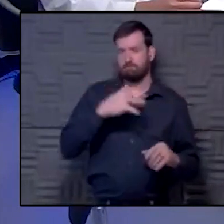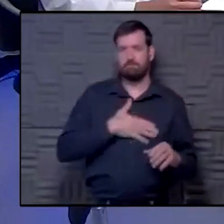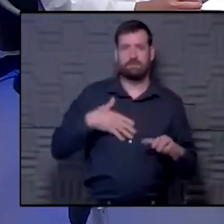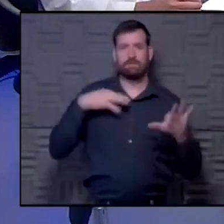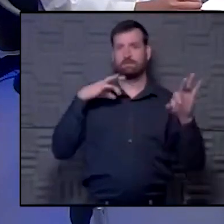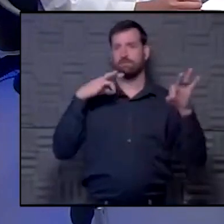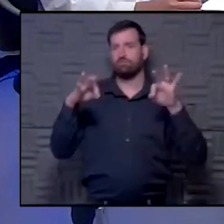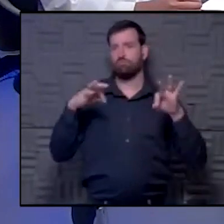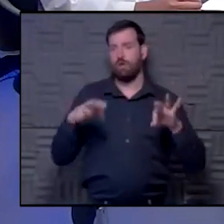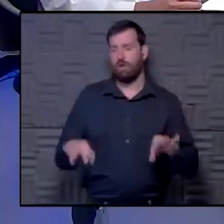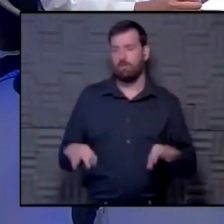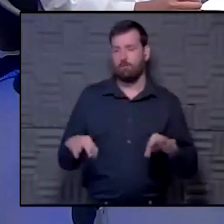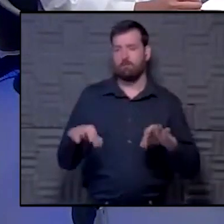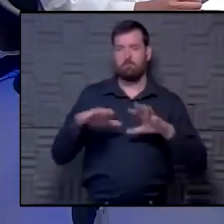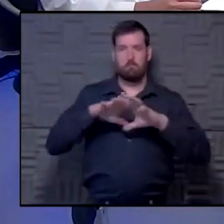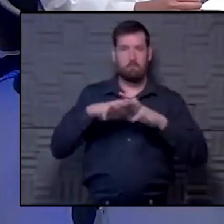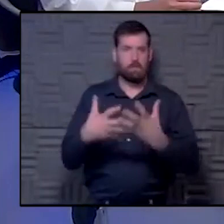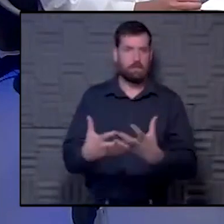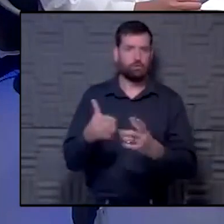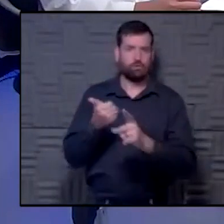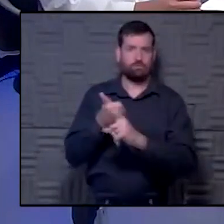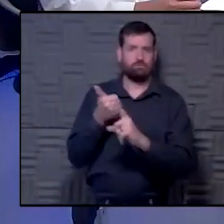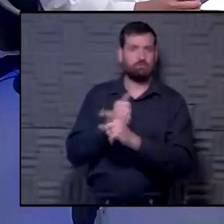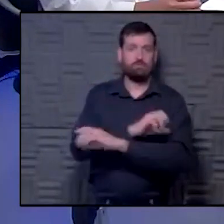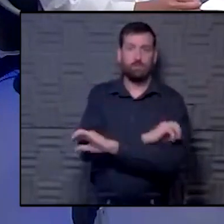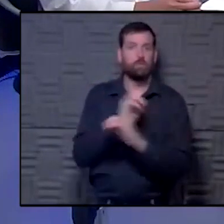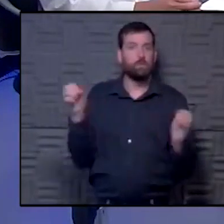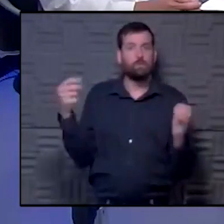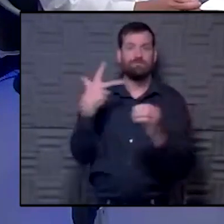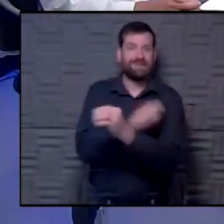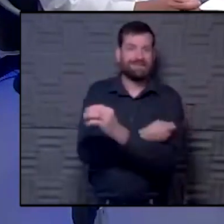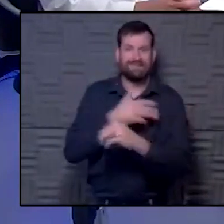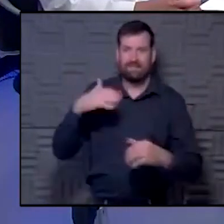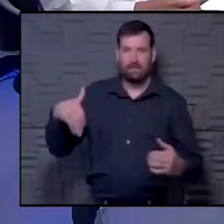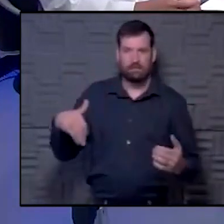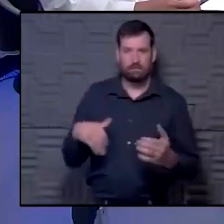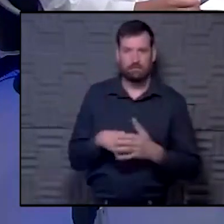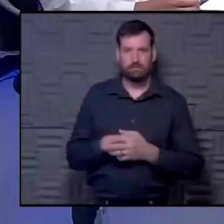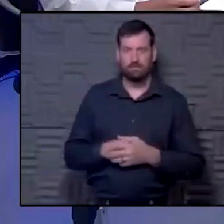the population that remains unvaccinated?